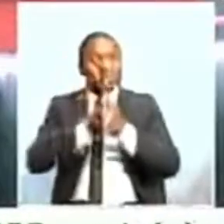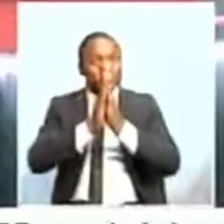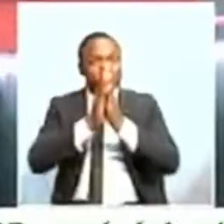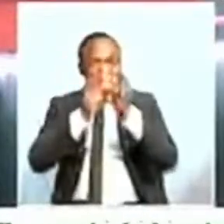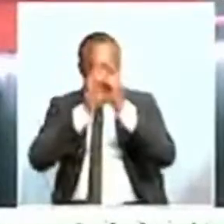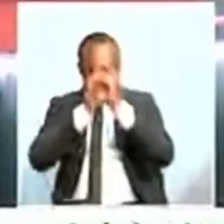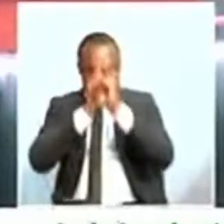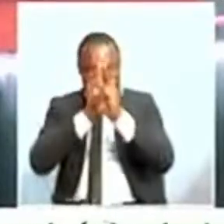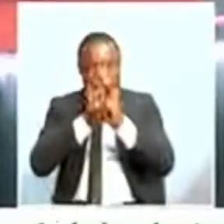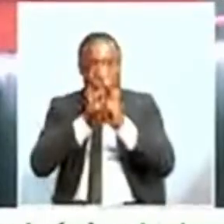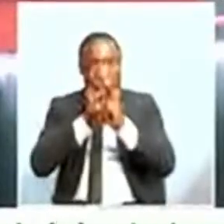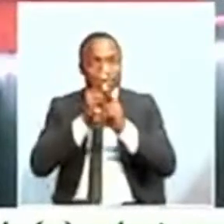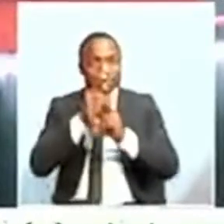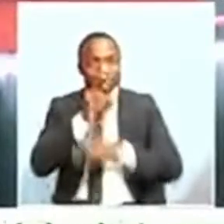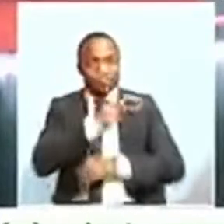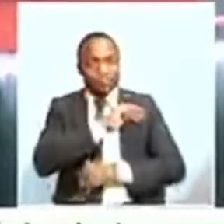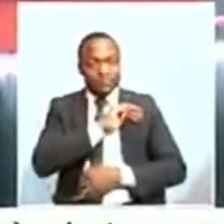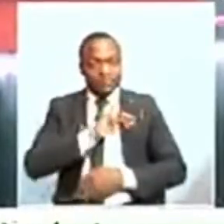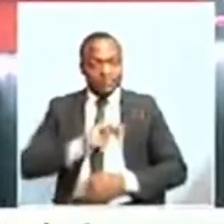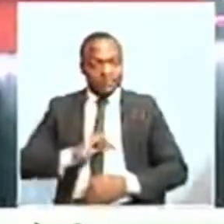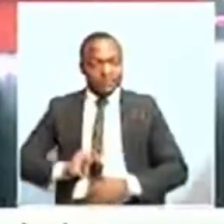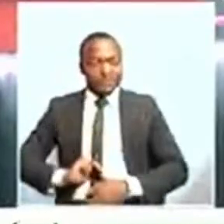the Honorable Member,